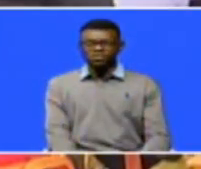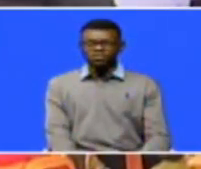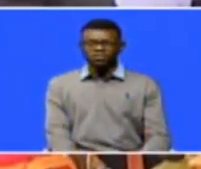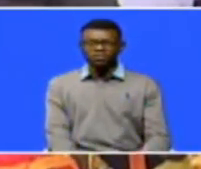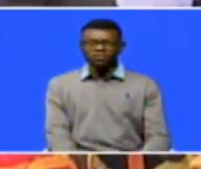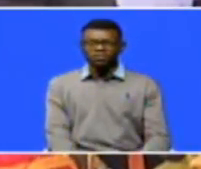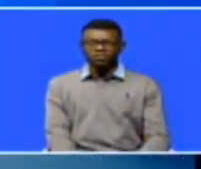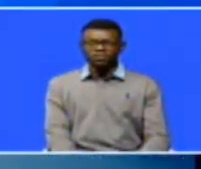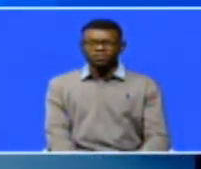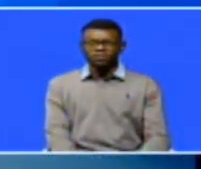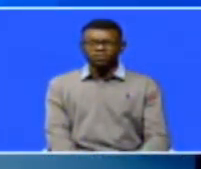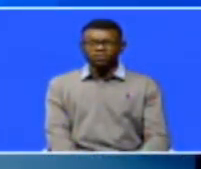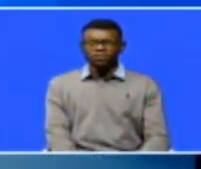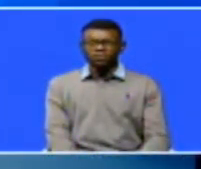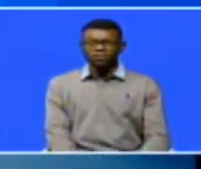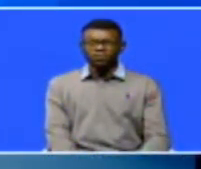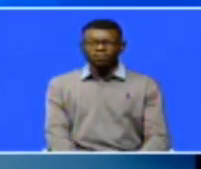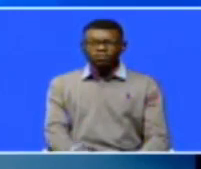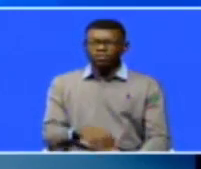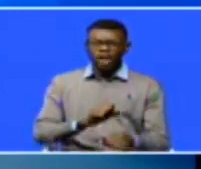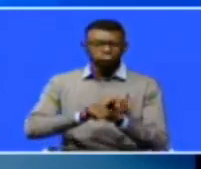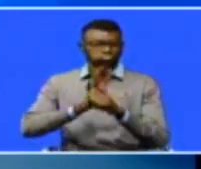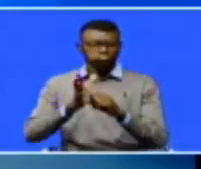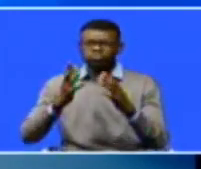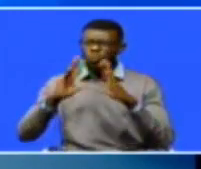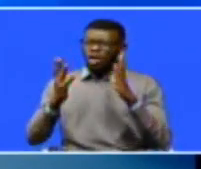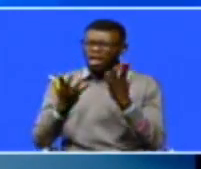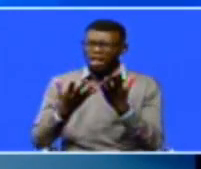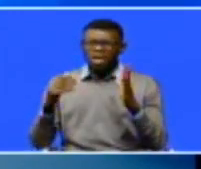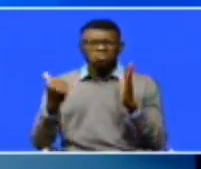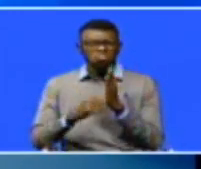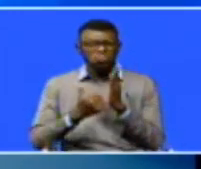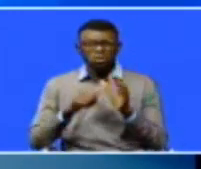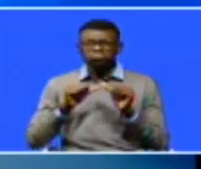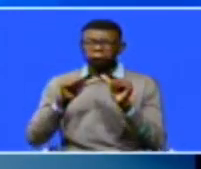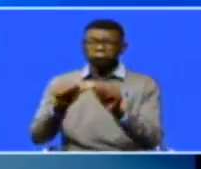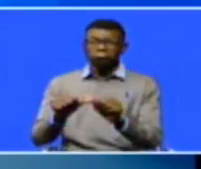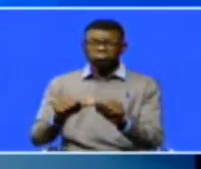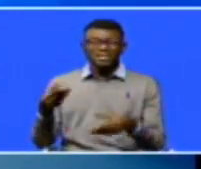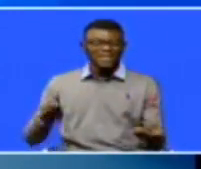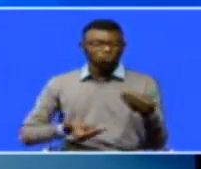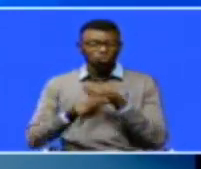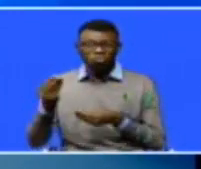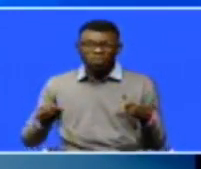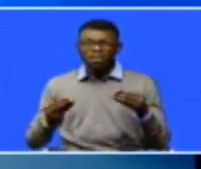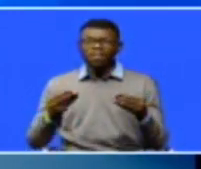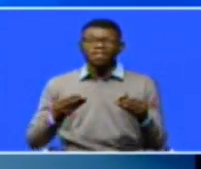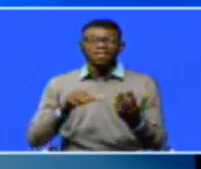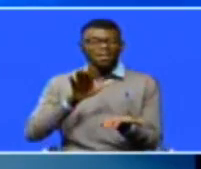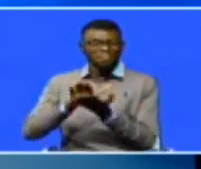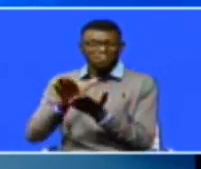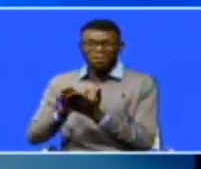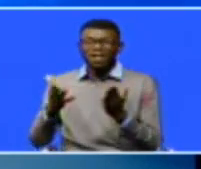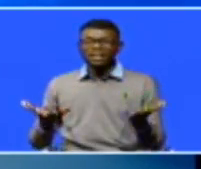County. And while even as the COVID-19 global pandemic continues to pose a challenge to the economy, commercial banks are